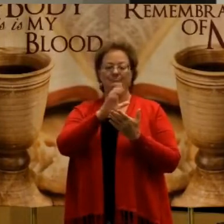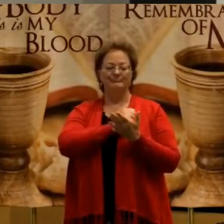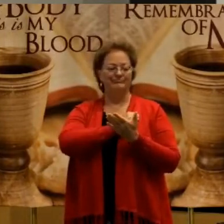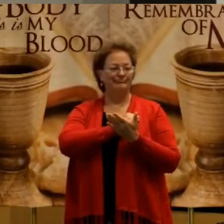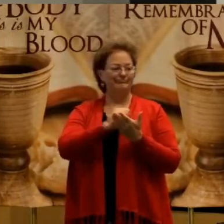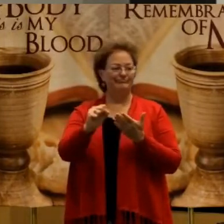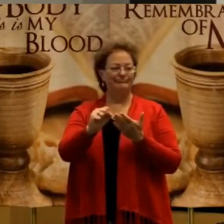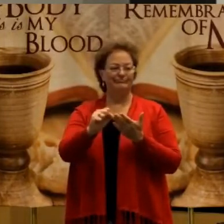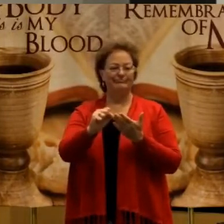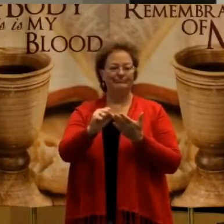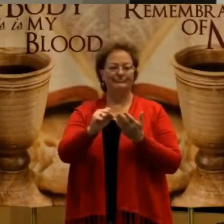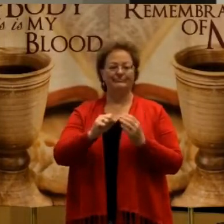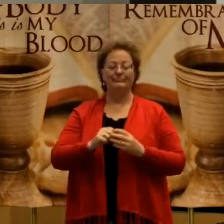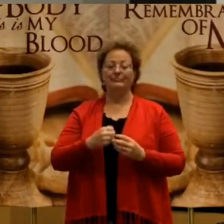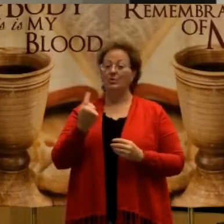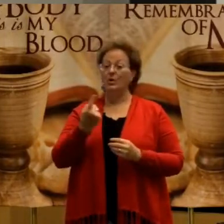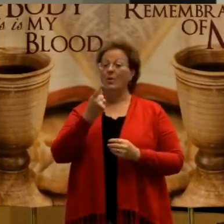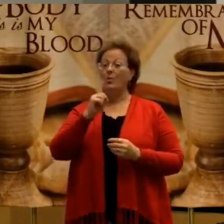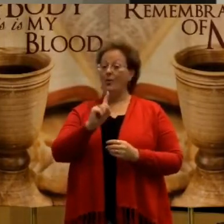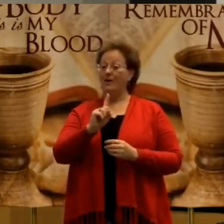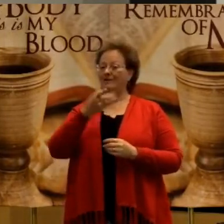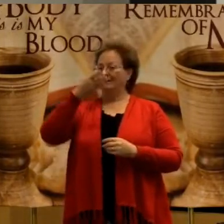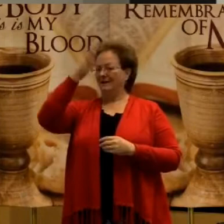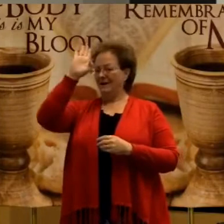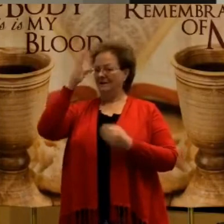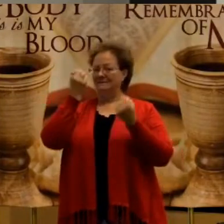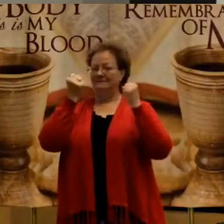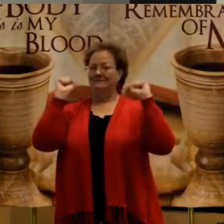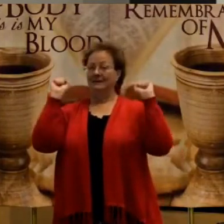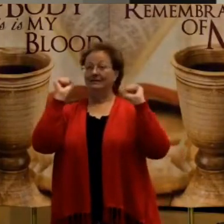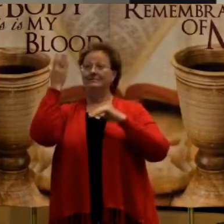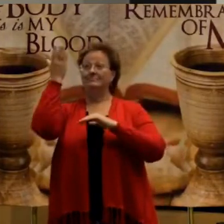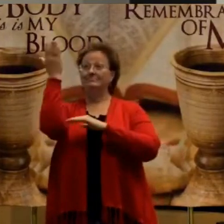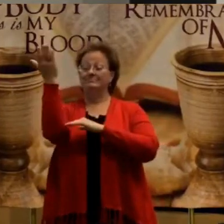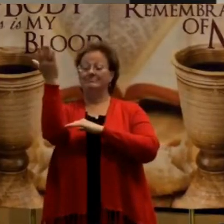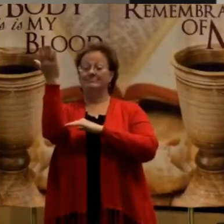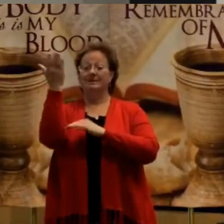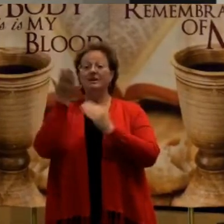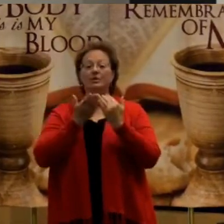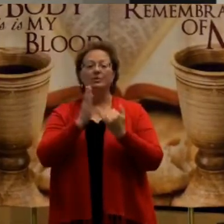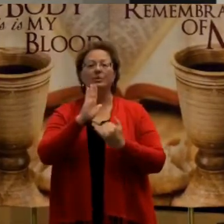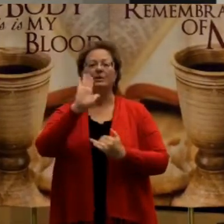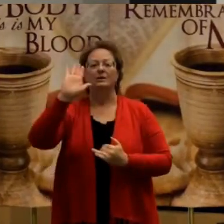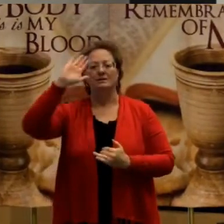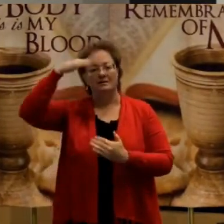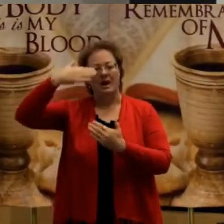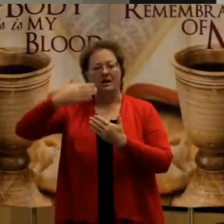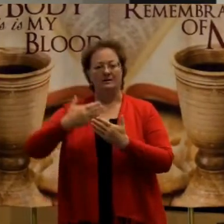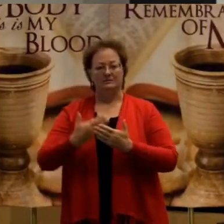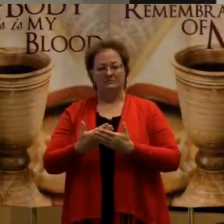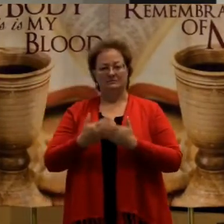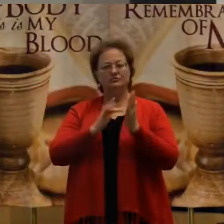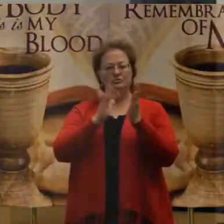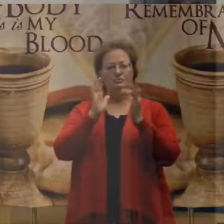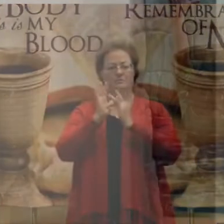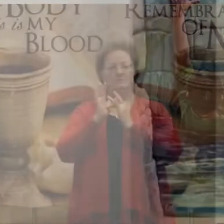water. Only one God can save us, and he has saved us through his Son. For all the times we've taken a wrong